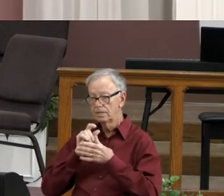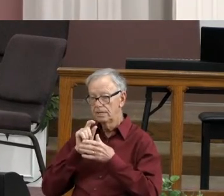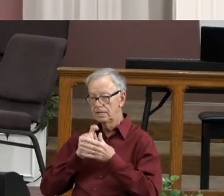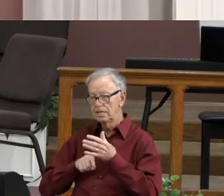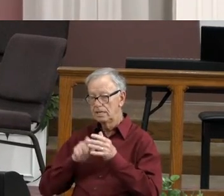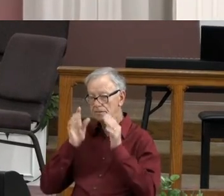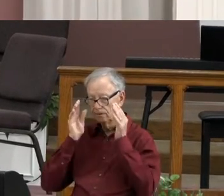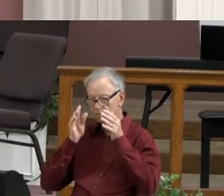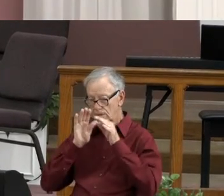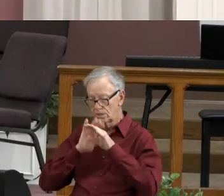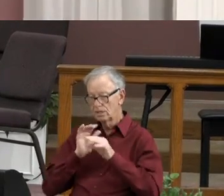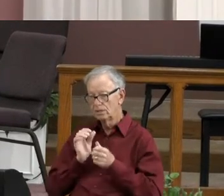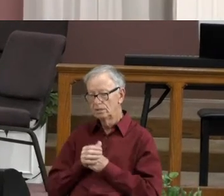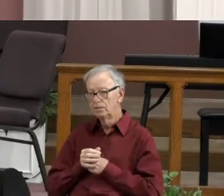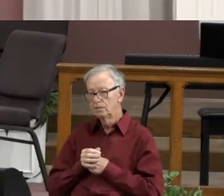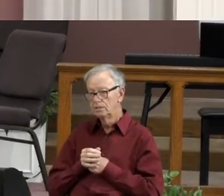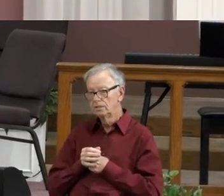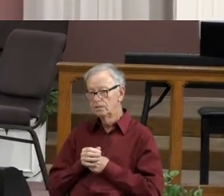on.